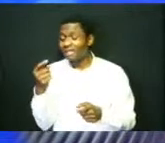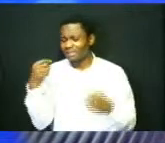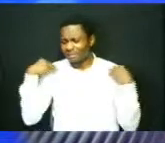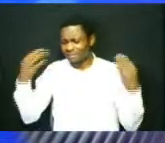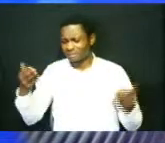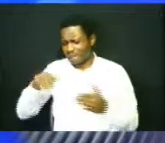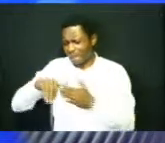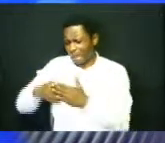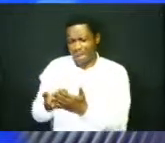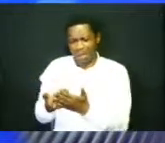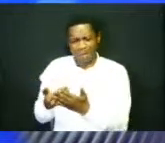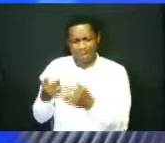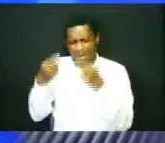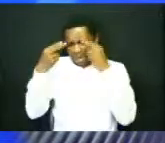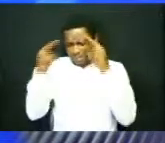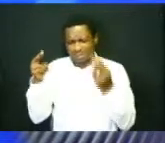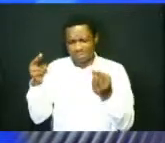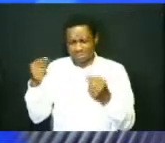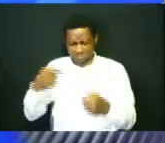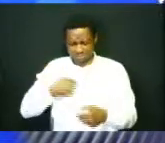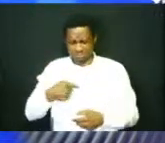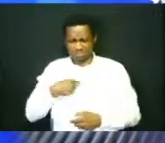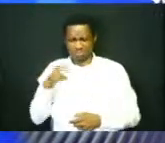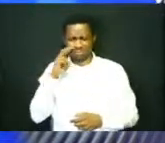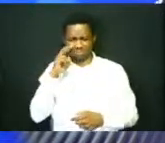will this be since I am a virgin?